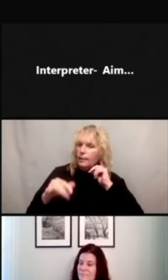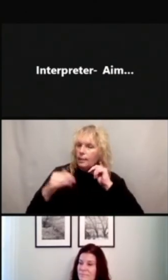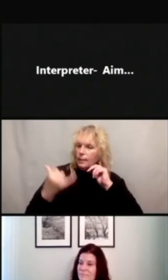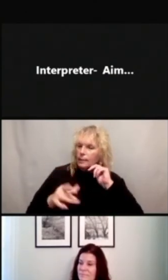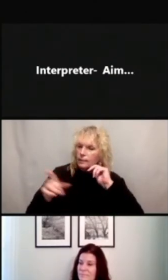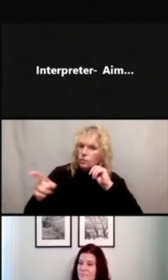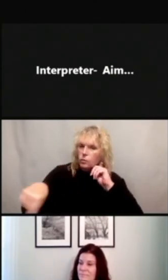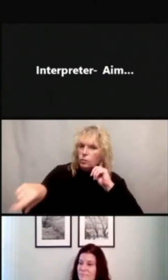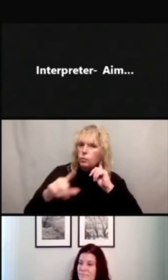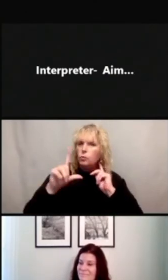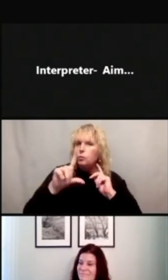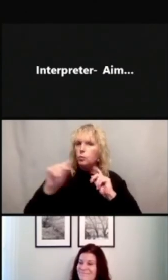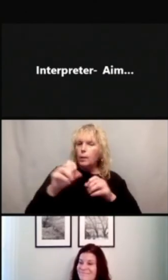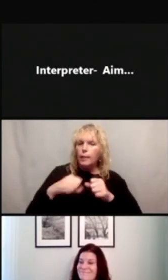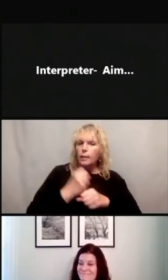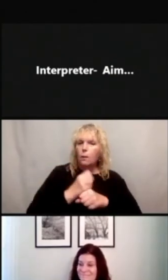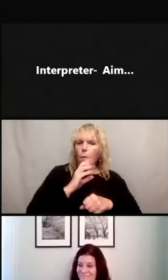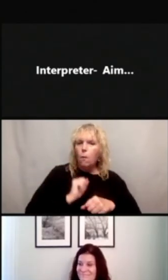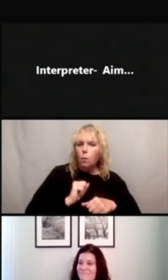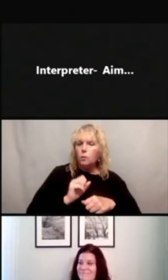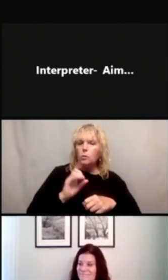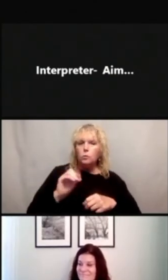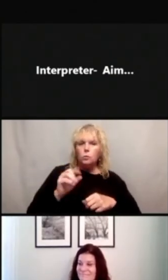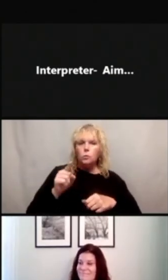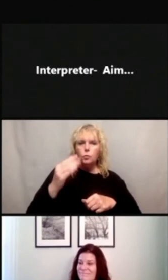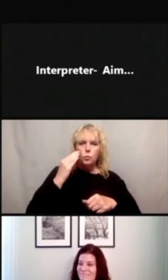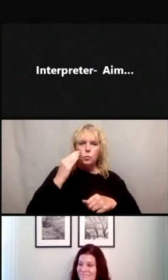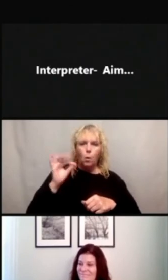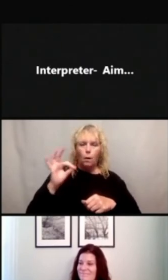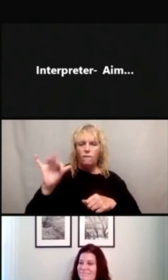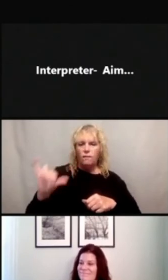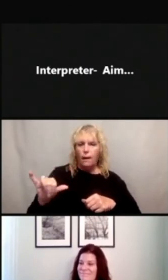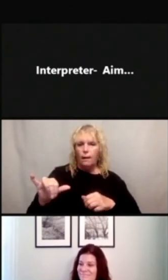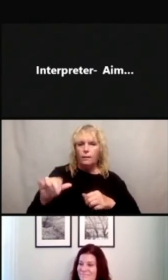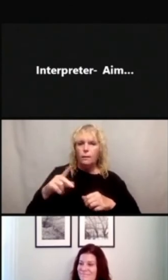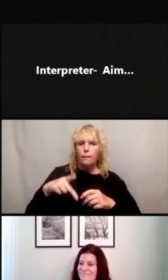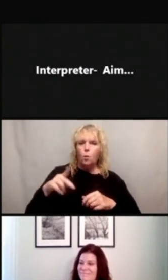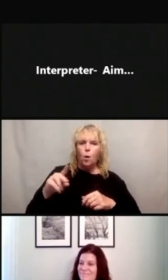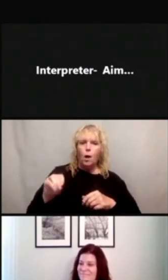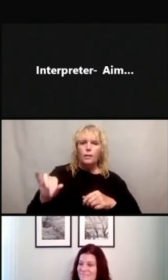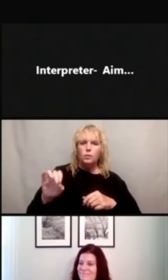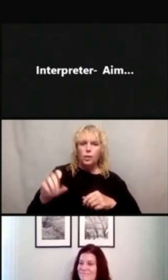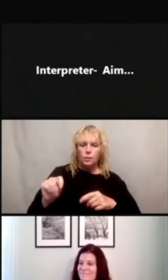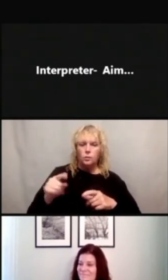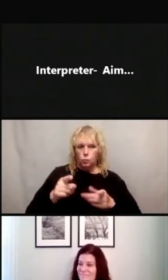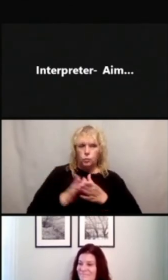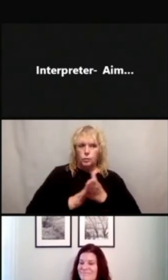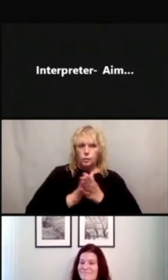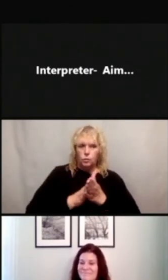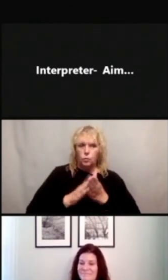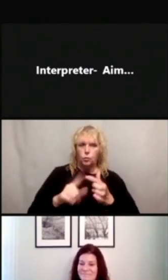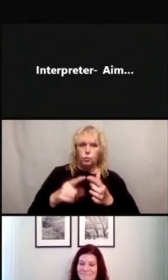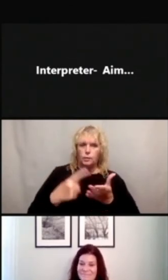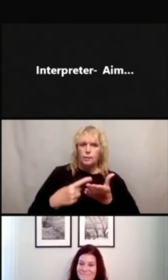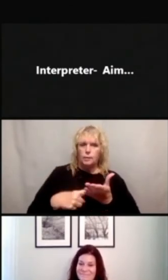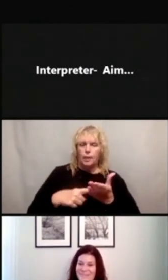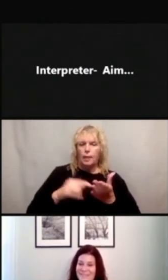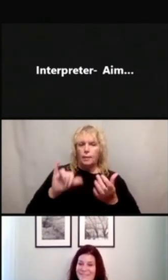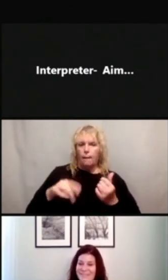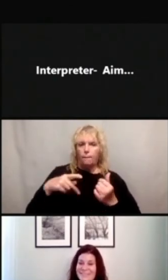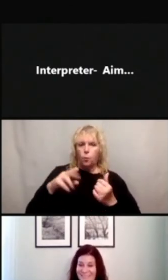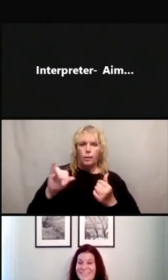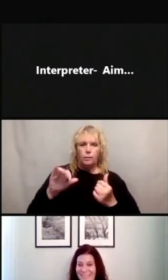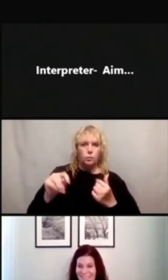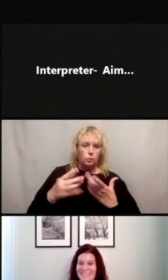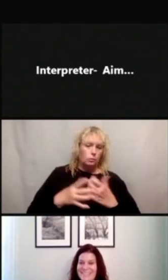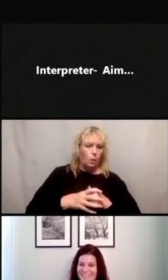Do you know of a project for this? Would you be interested in talking about such a project? Well, absolutely